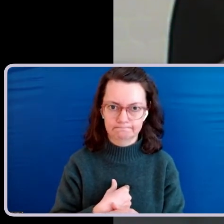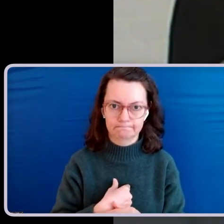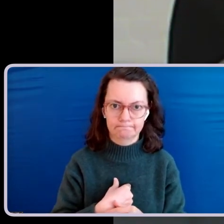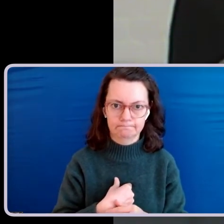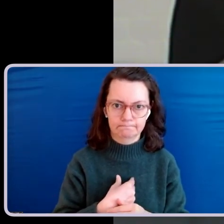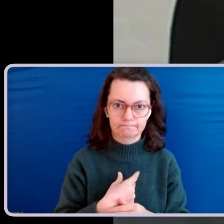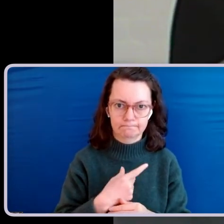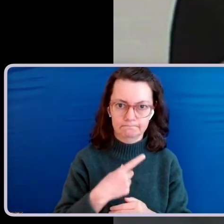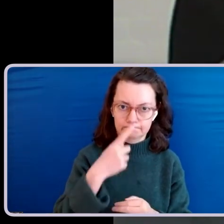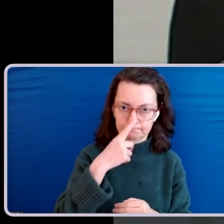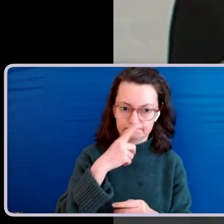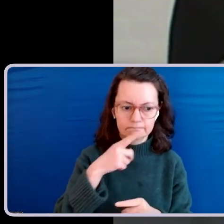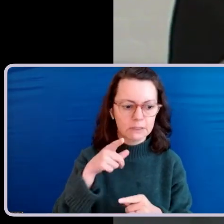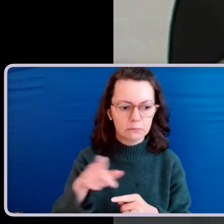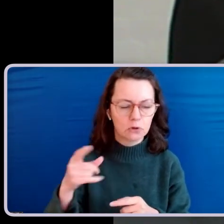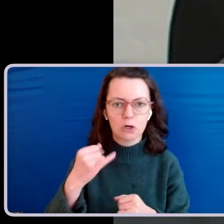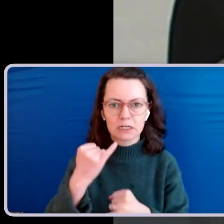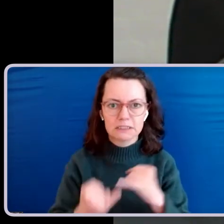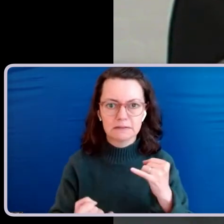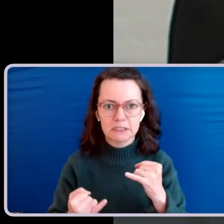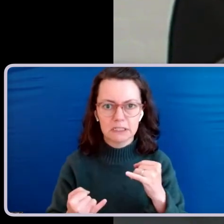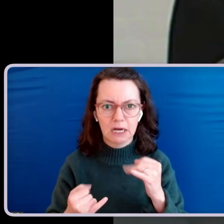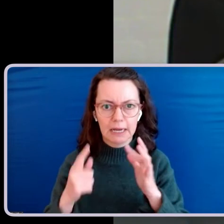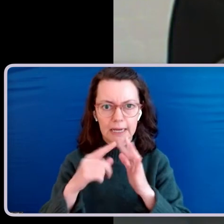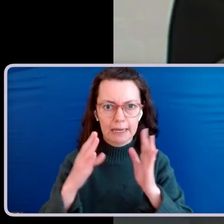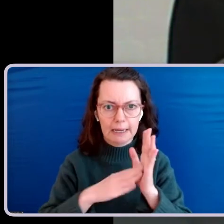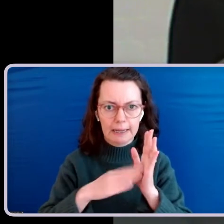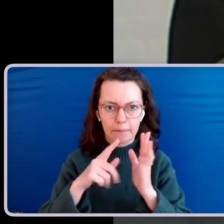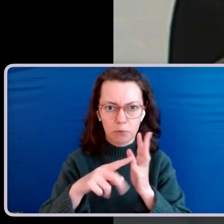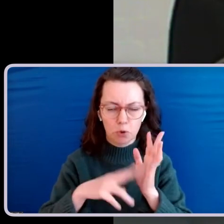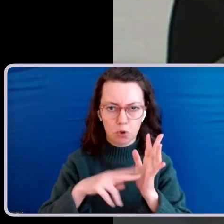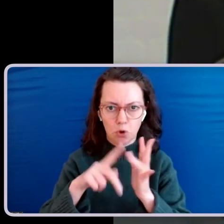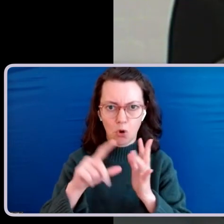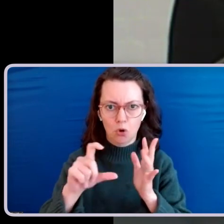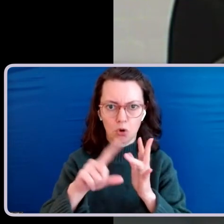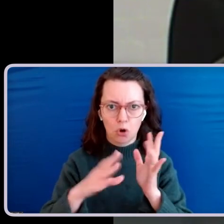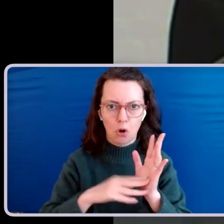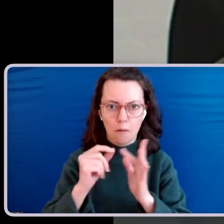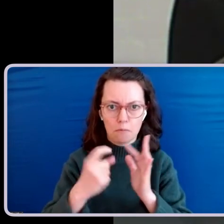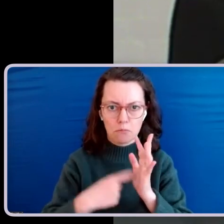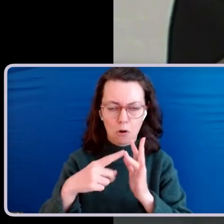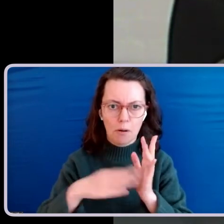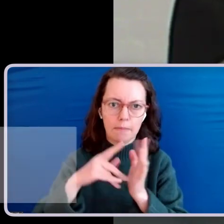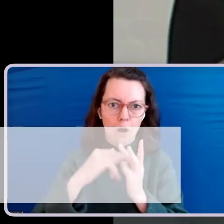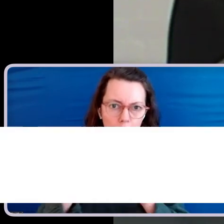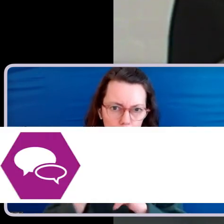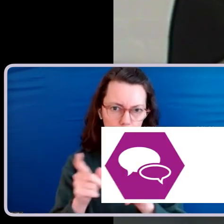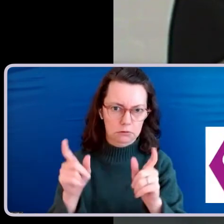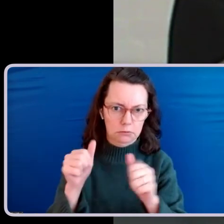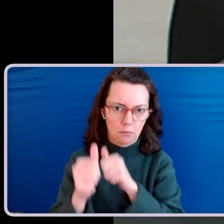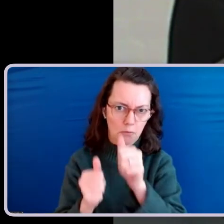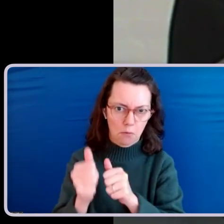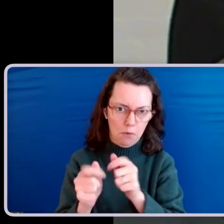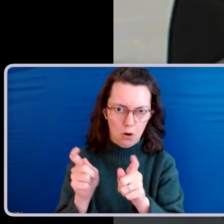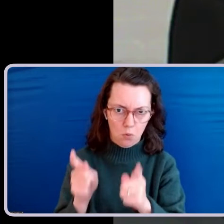severely immunocompromised, as the language goes, we have spent a great deal of time in isolation over the last couple of